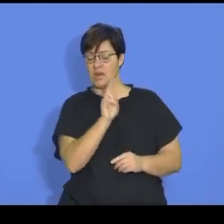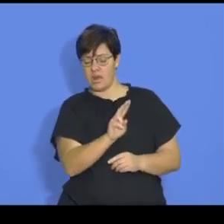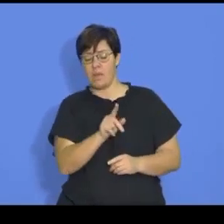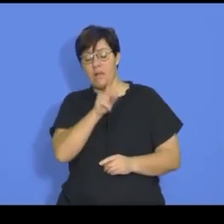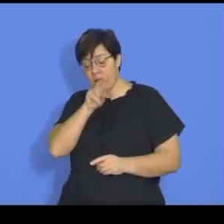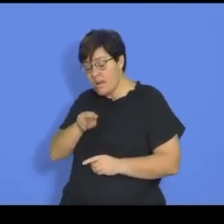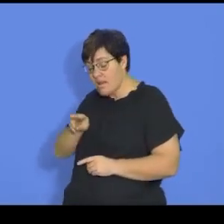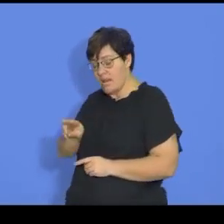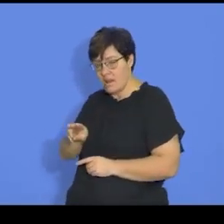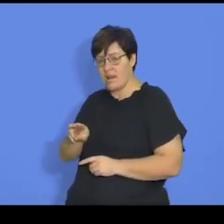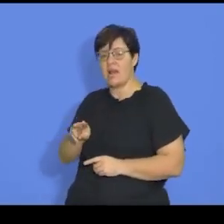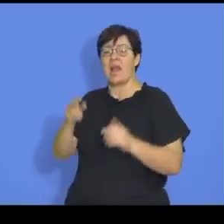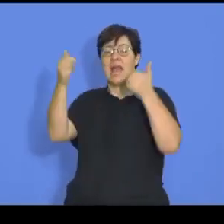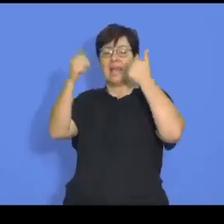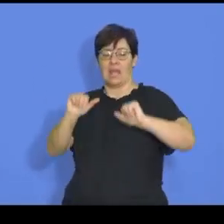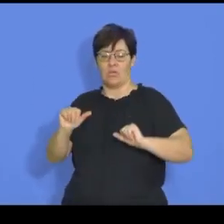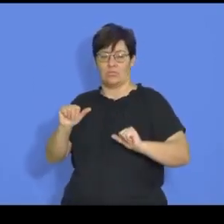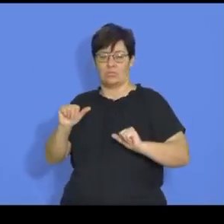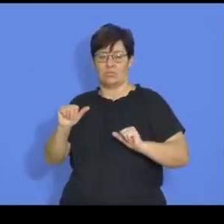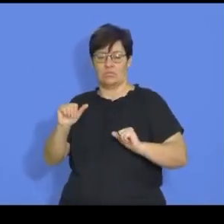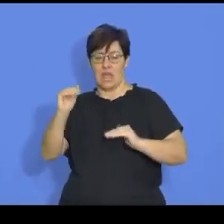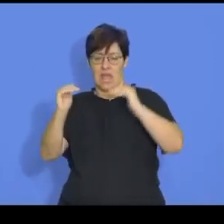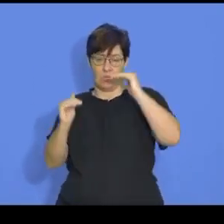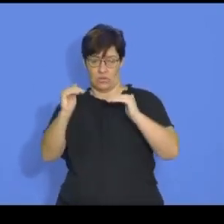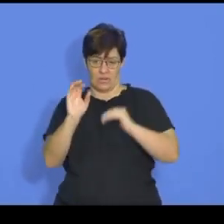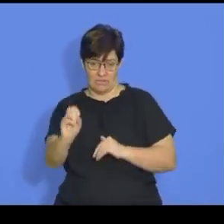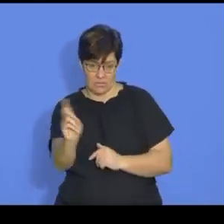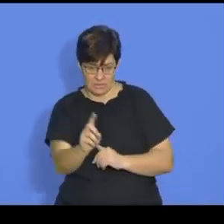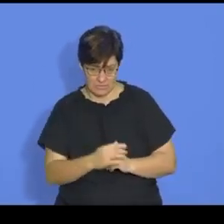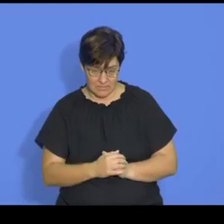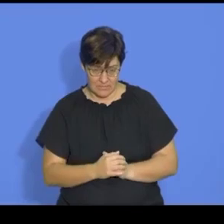the accounting equation. Okay, so let's carry on.